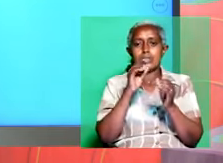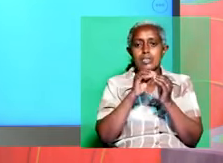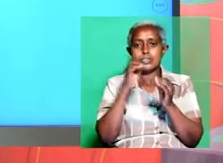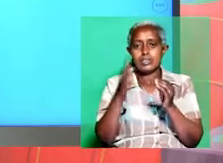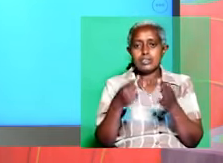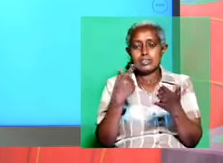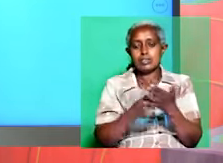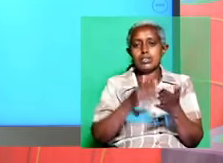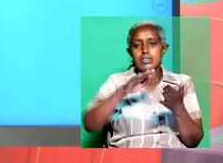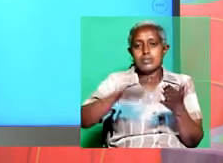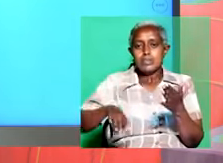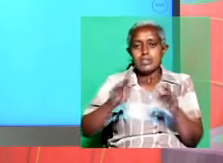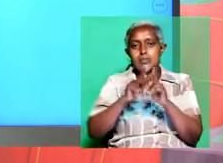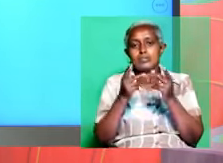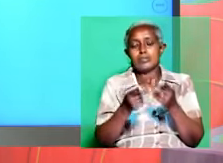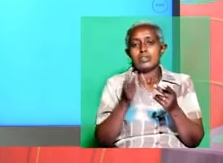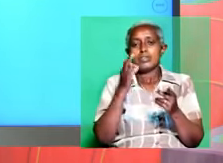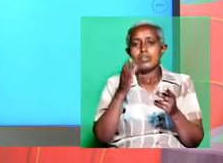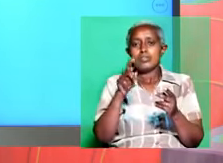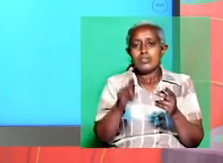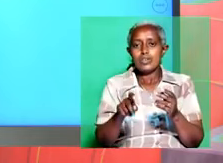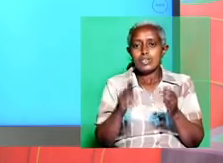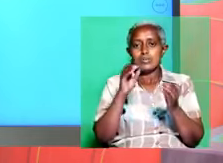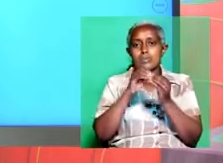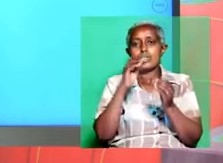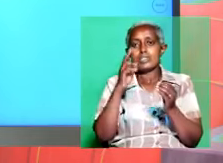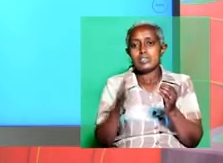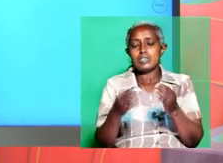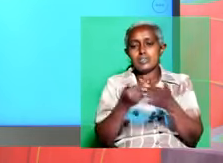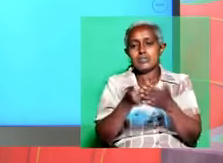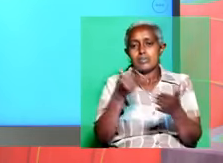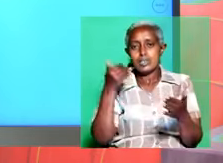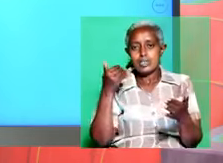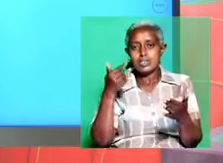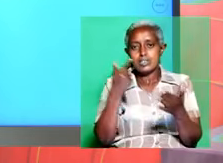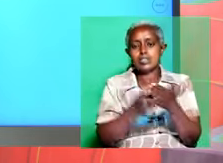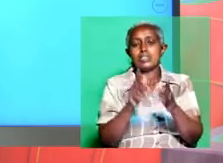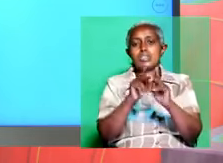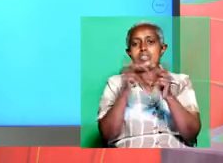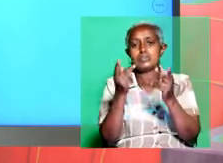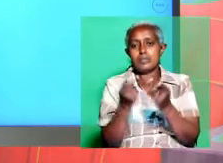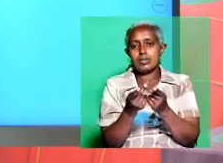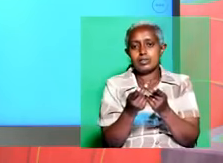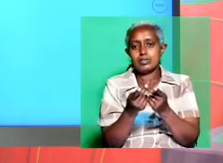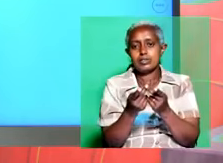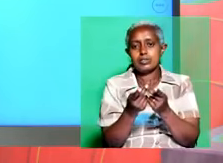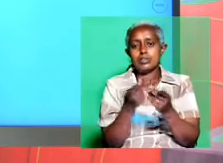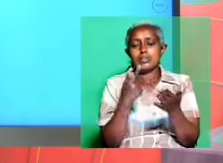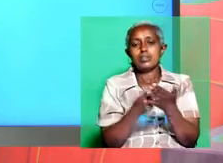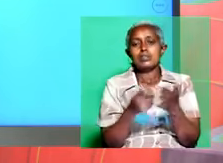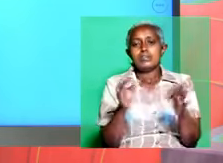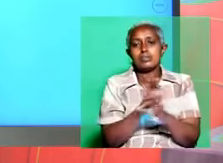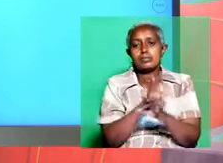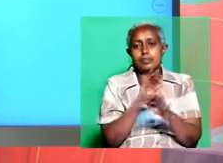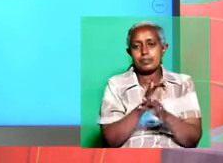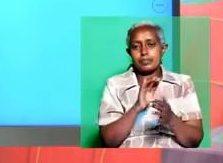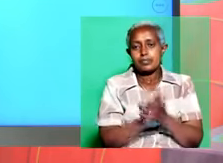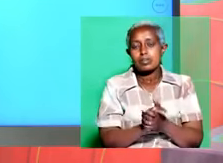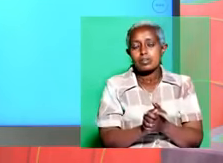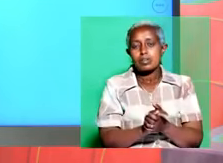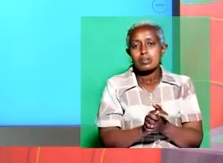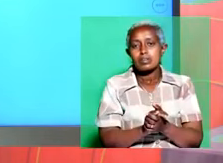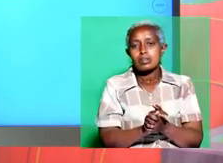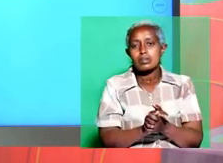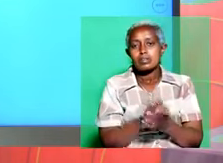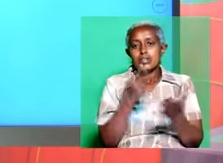will be this here, f of x plus h minus this part. Okay, we factored this, we